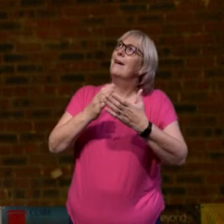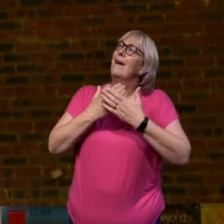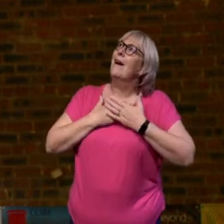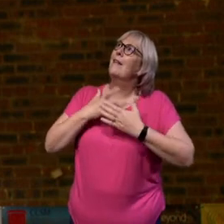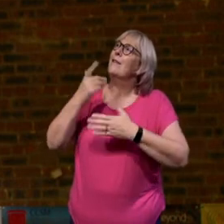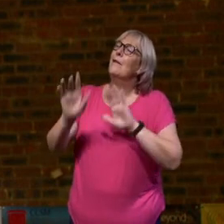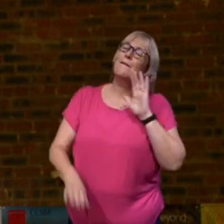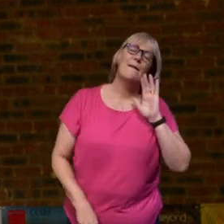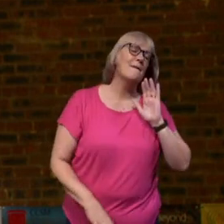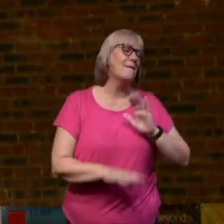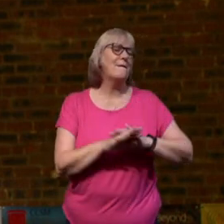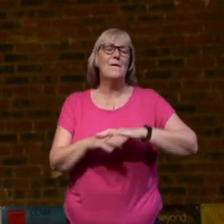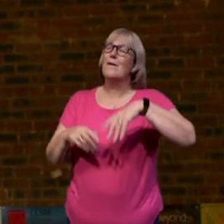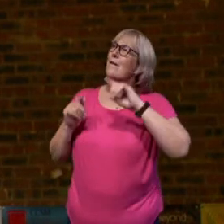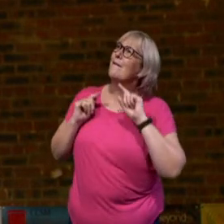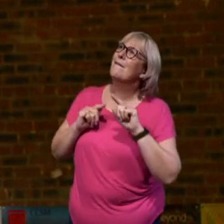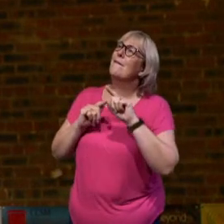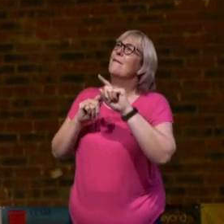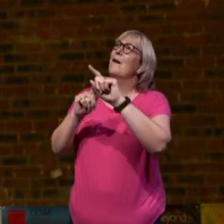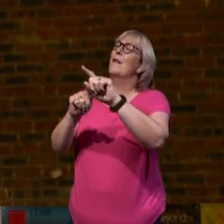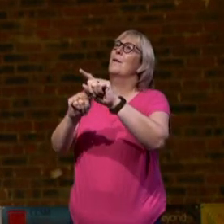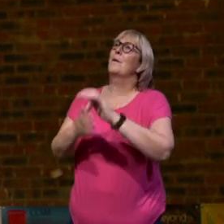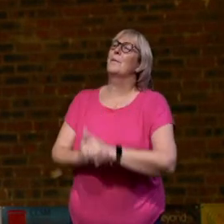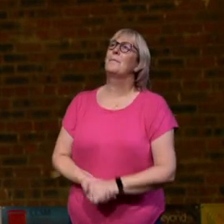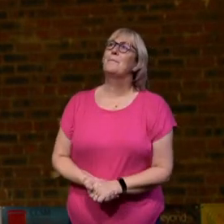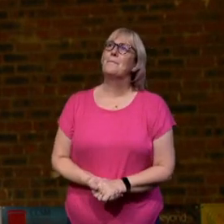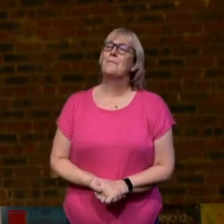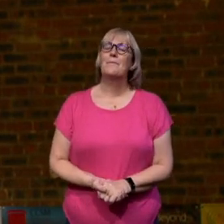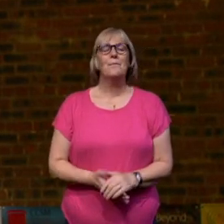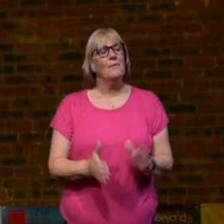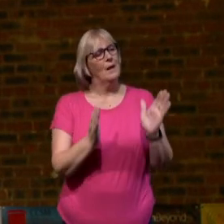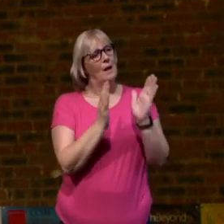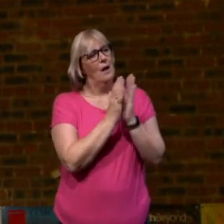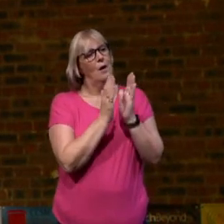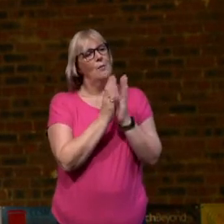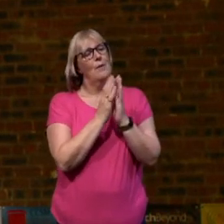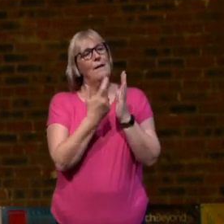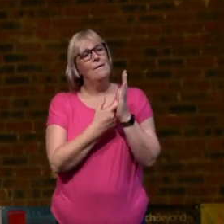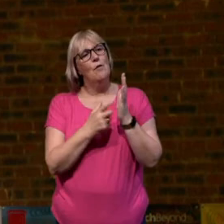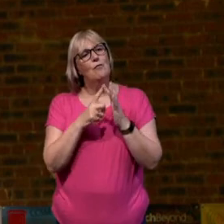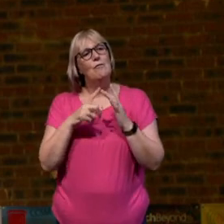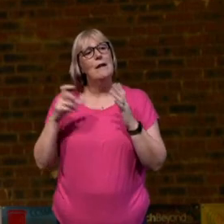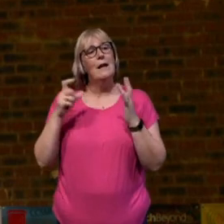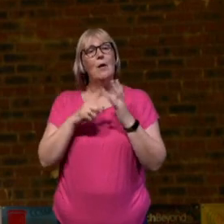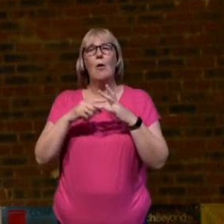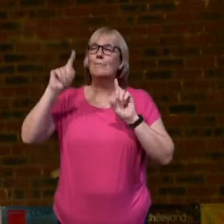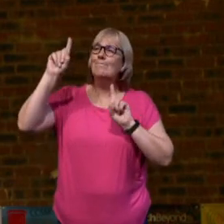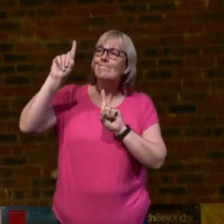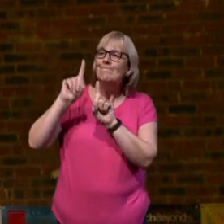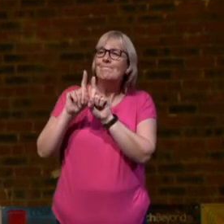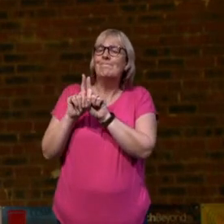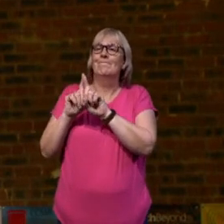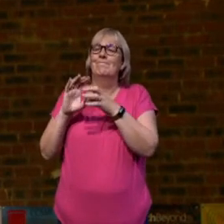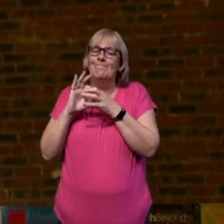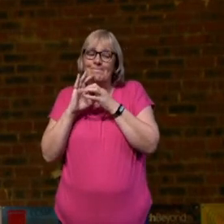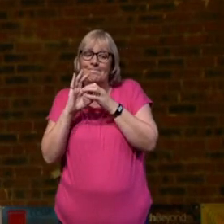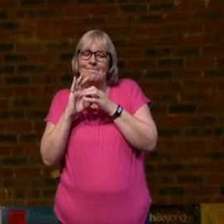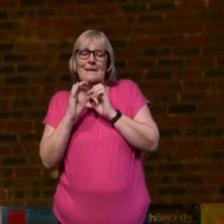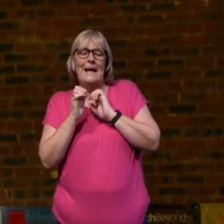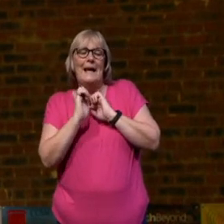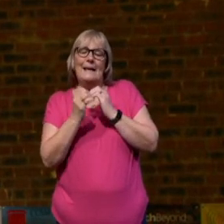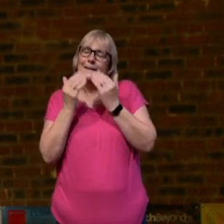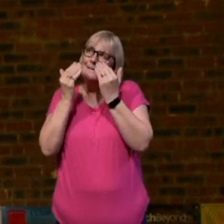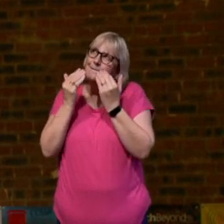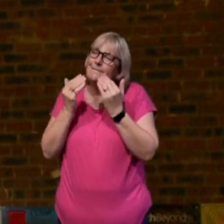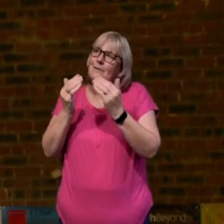you wholeheartedly. Pray for Rico that you would keep him close to yourself, that you would guard his devotional times.